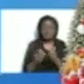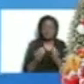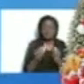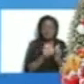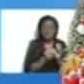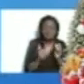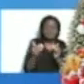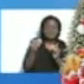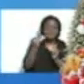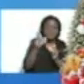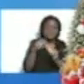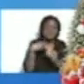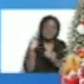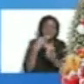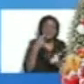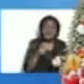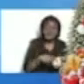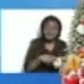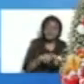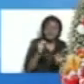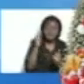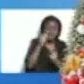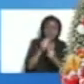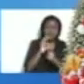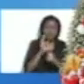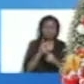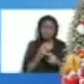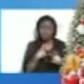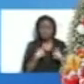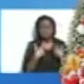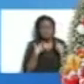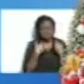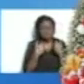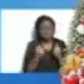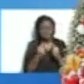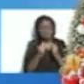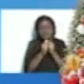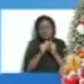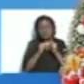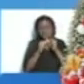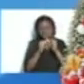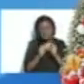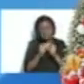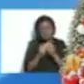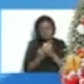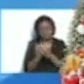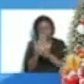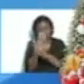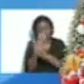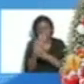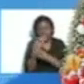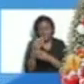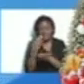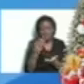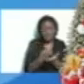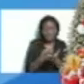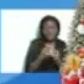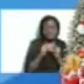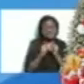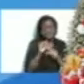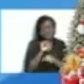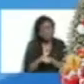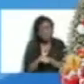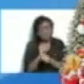deficit targets. So we are confident that with the continued growth of the economy, the continued efforts that we make to